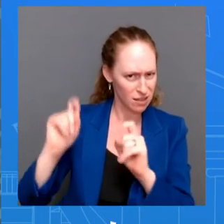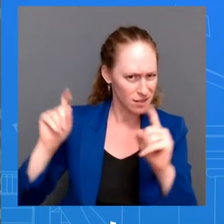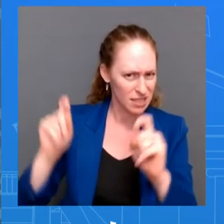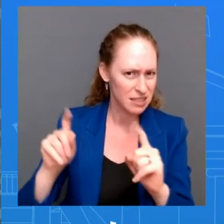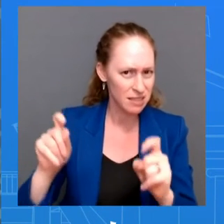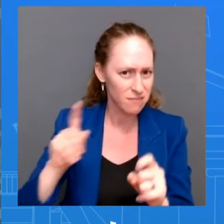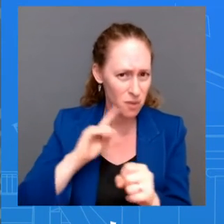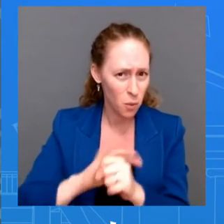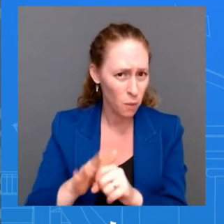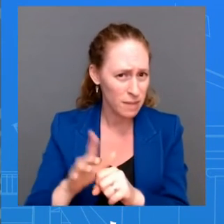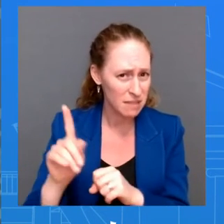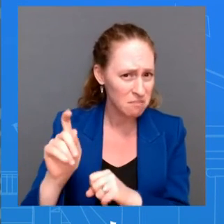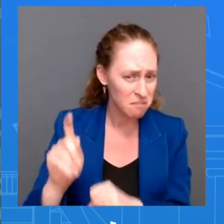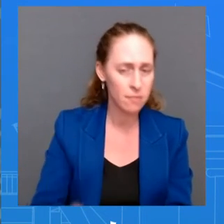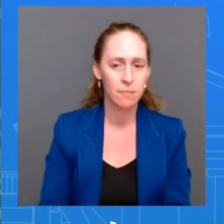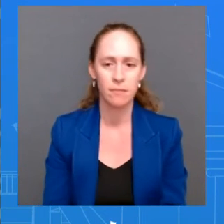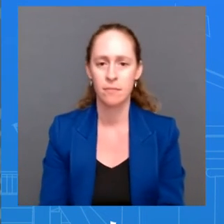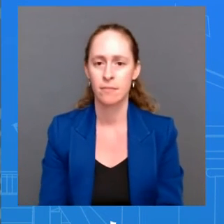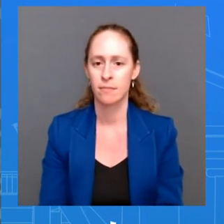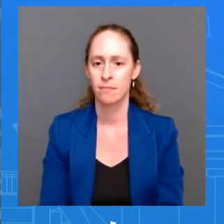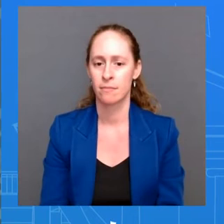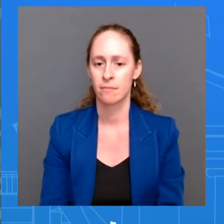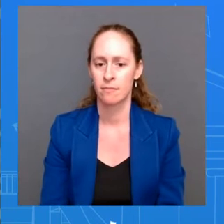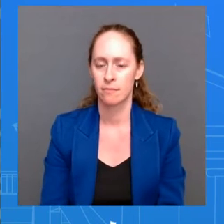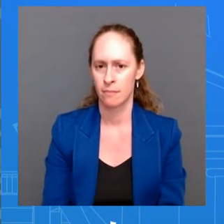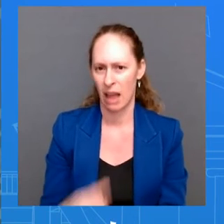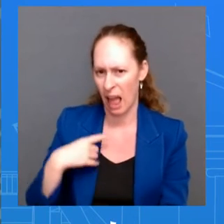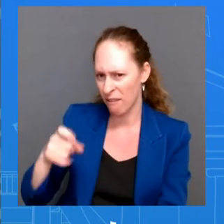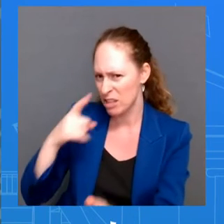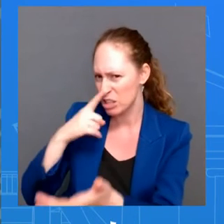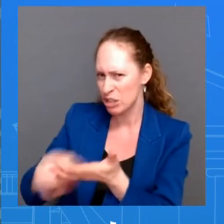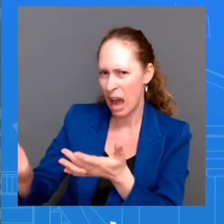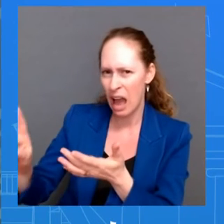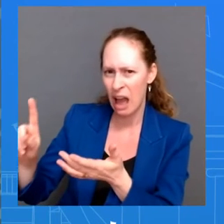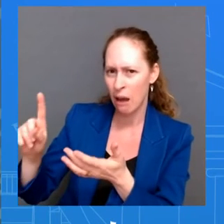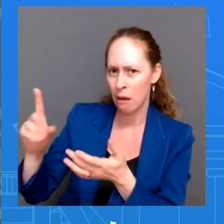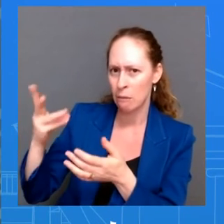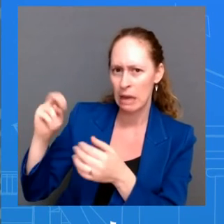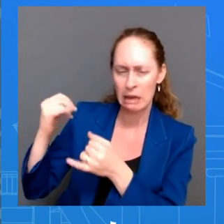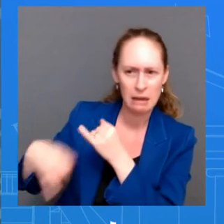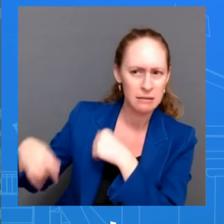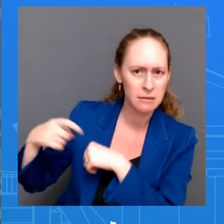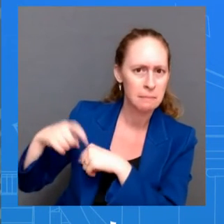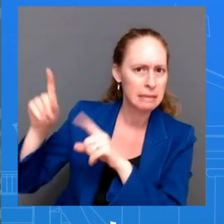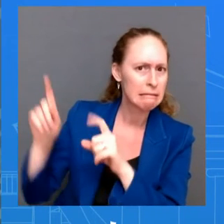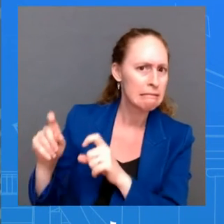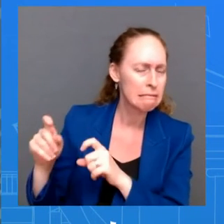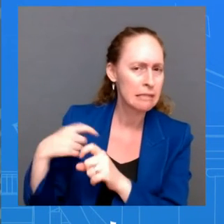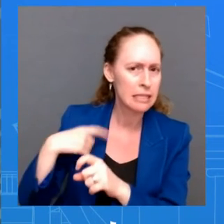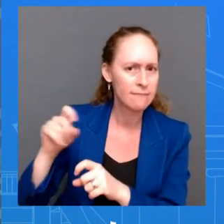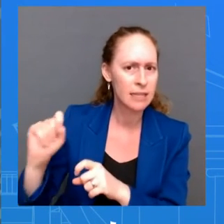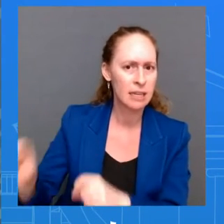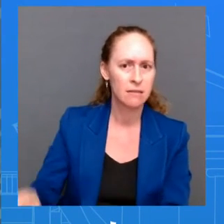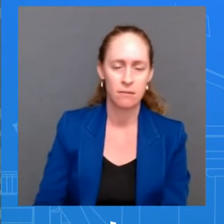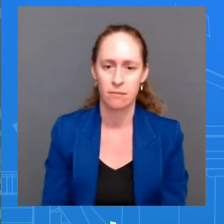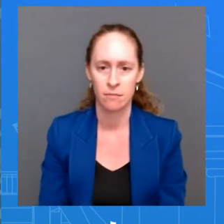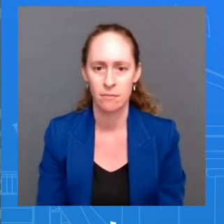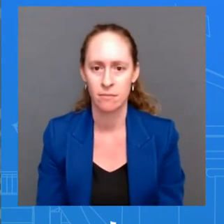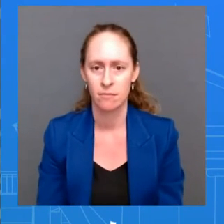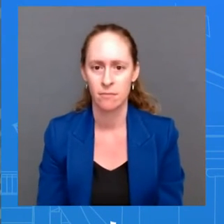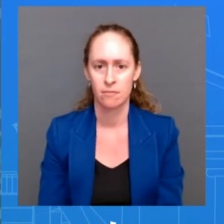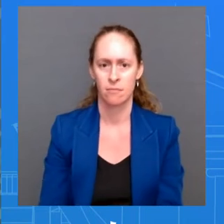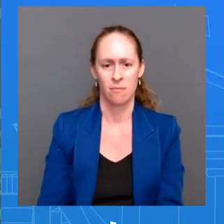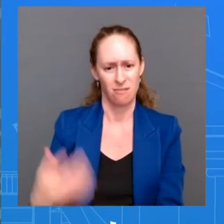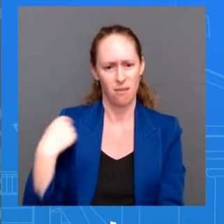the last time he was tested. We have been clear that when he, if he were to test positive, we would share that and we'd be transparent.